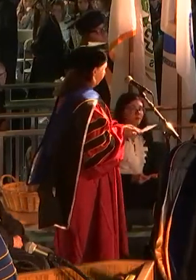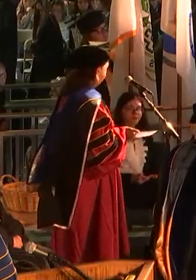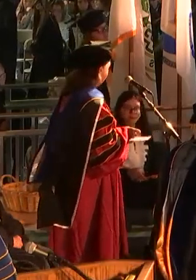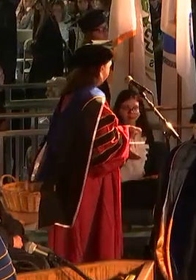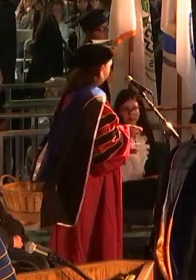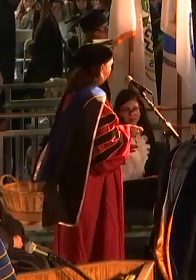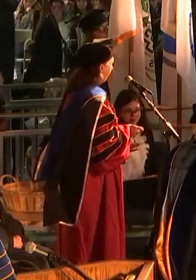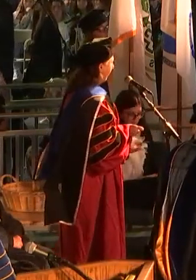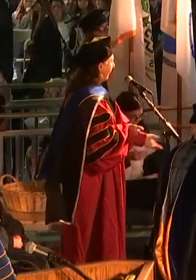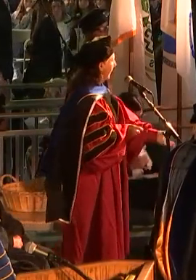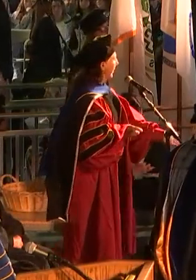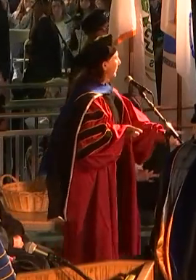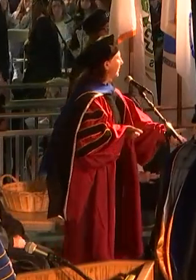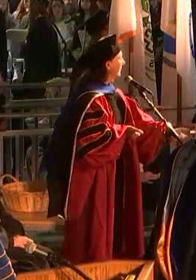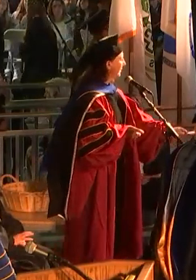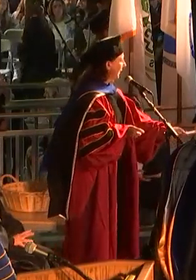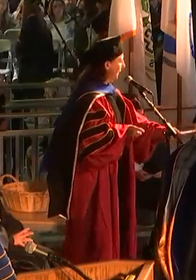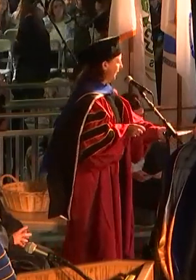certificate.